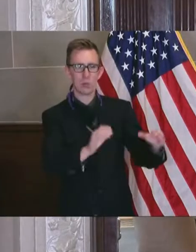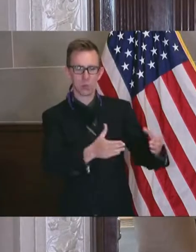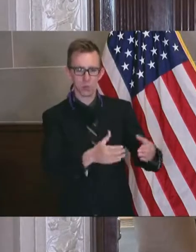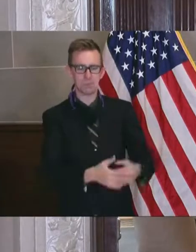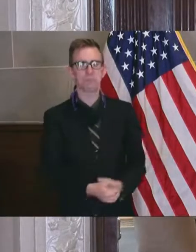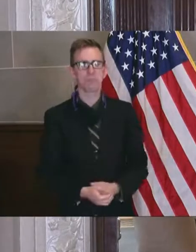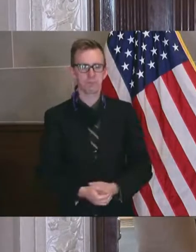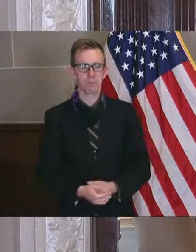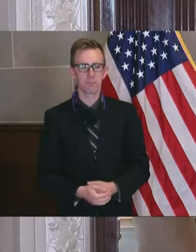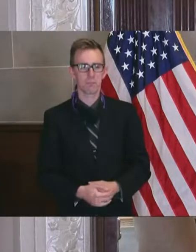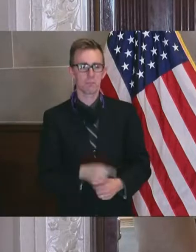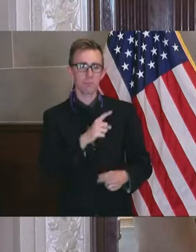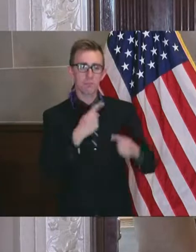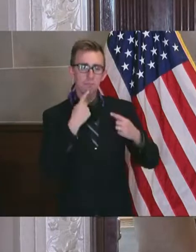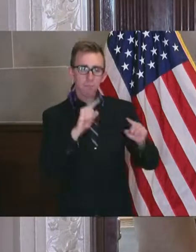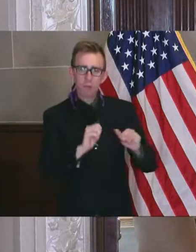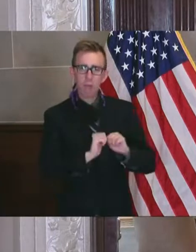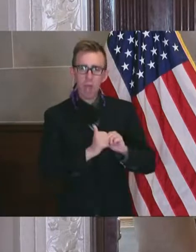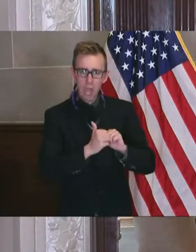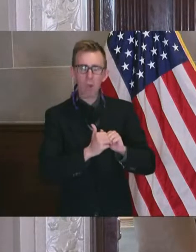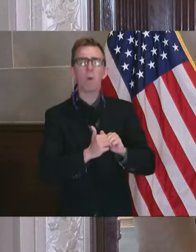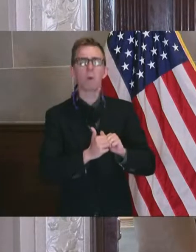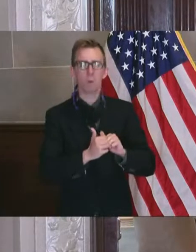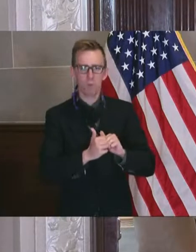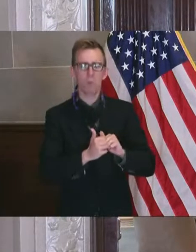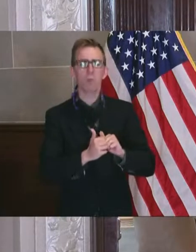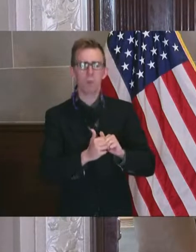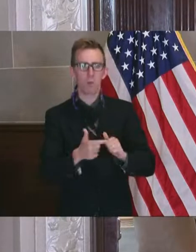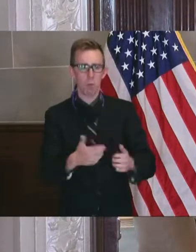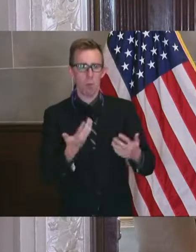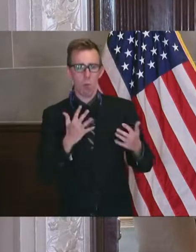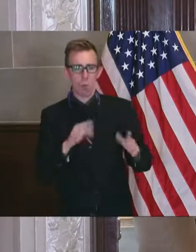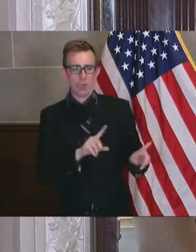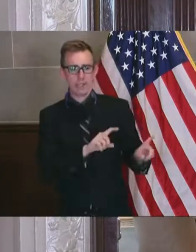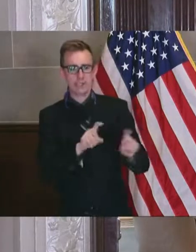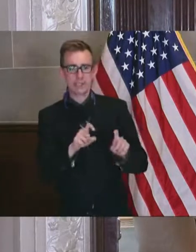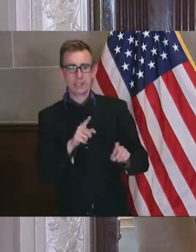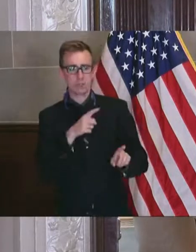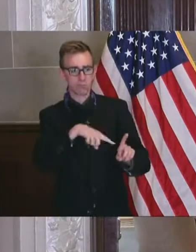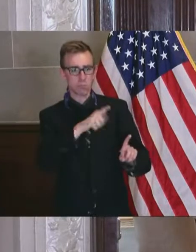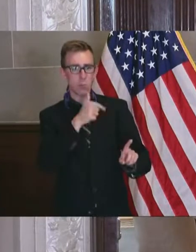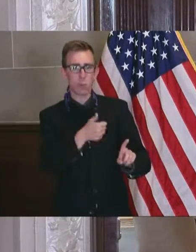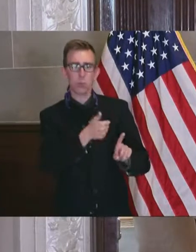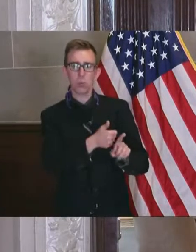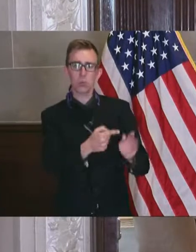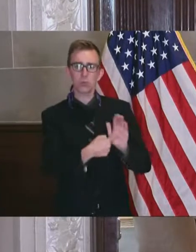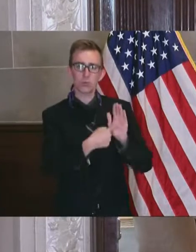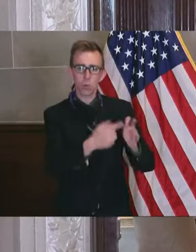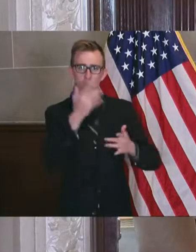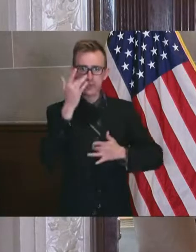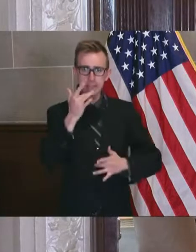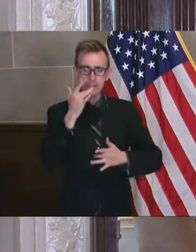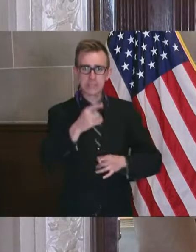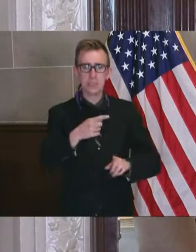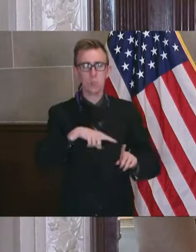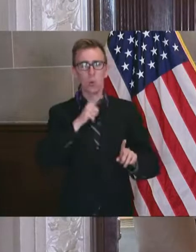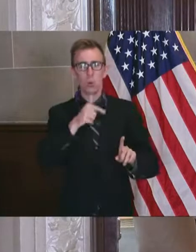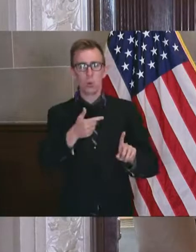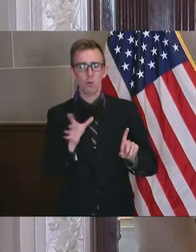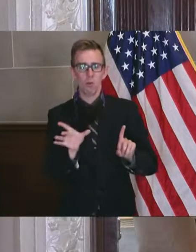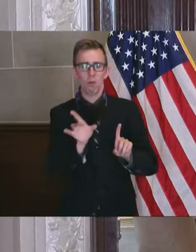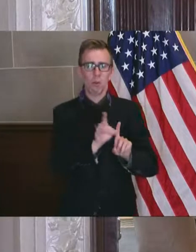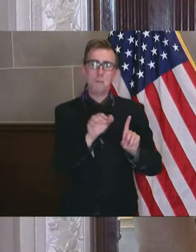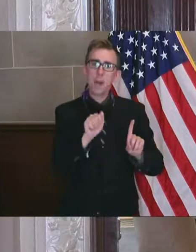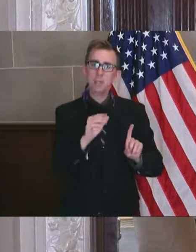To accomplish this, in addition to already testing symptomatic offenders and those who have been exposed to the